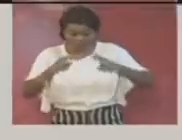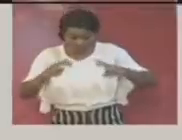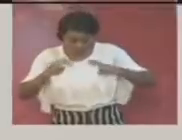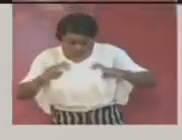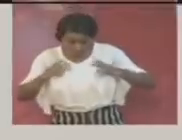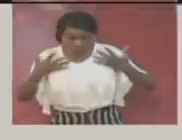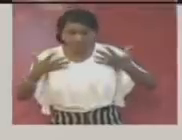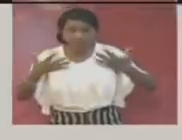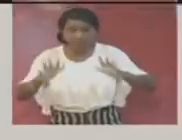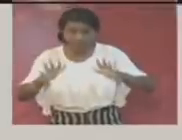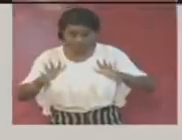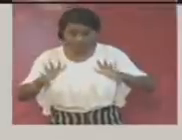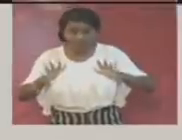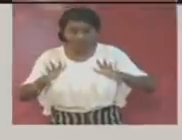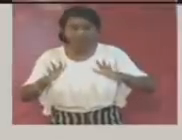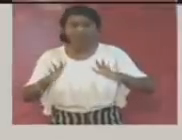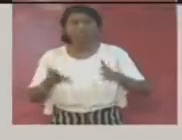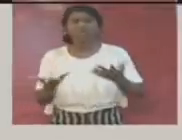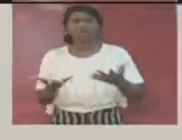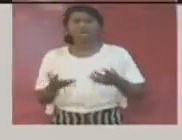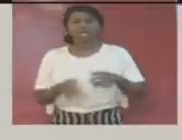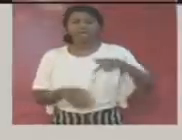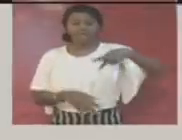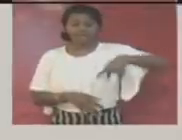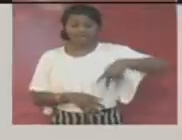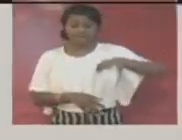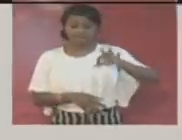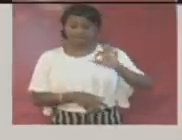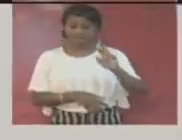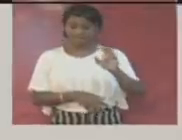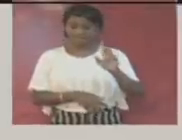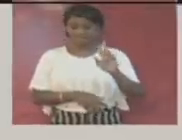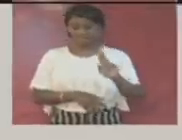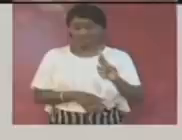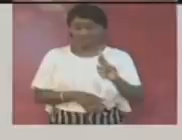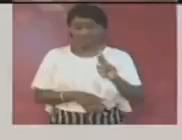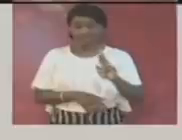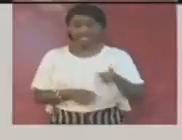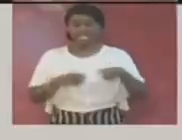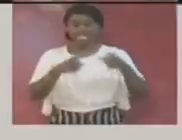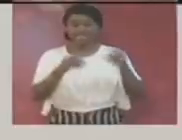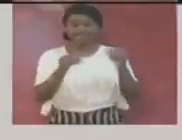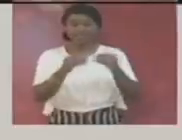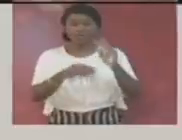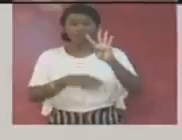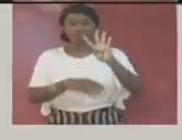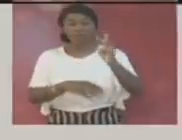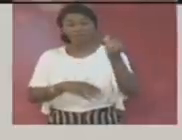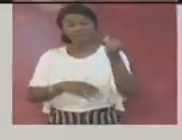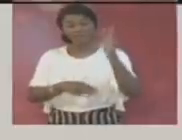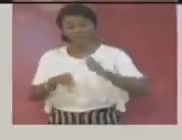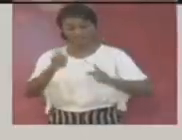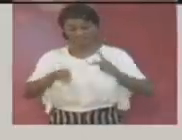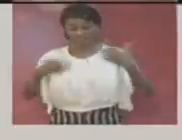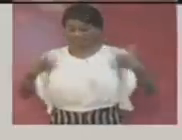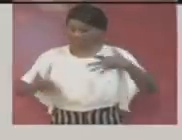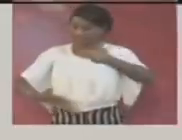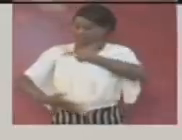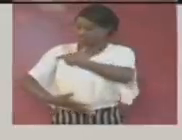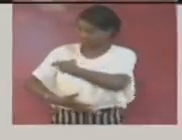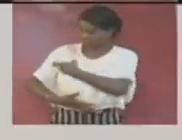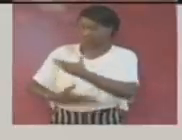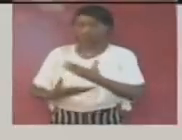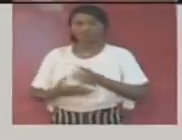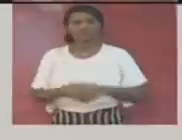completed to this end. The Pfizer vaccine in one particular instance has been given to over 4 million persons. The incidence